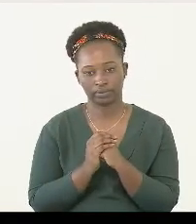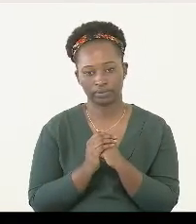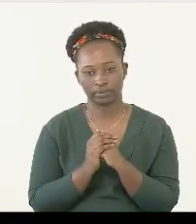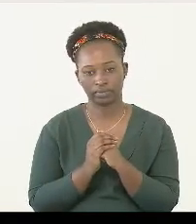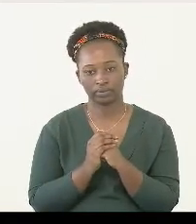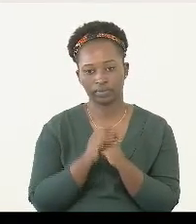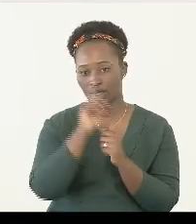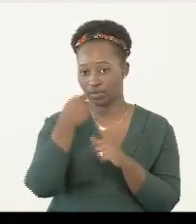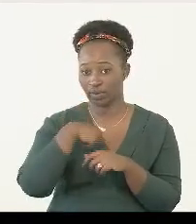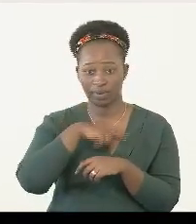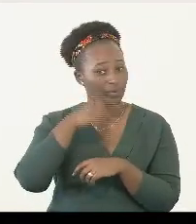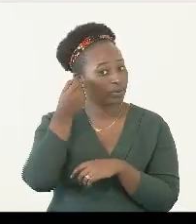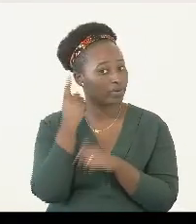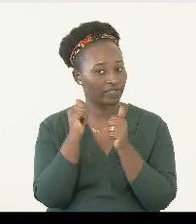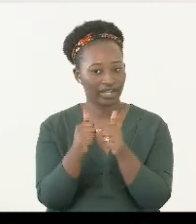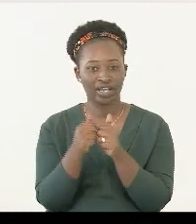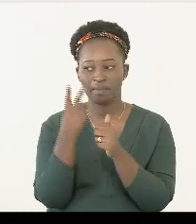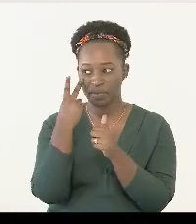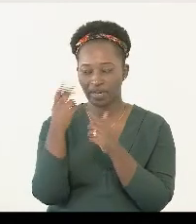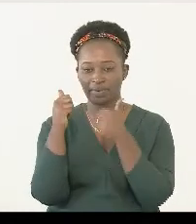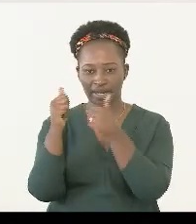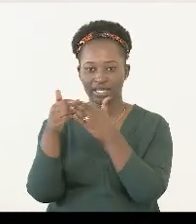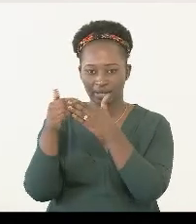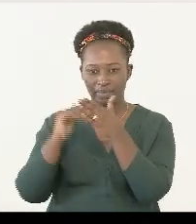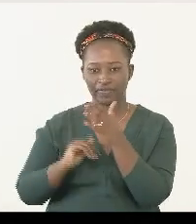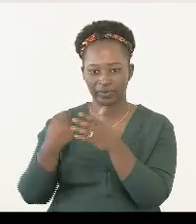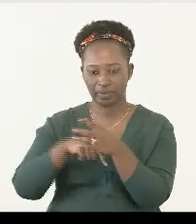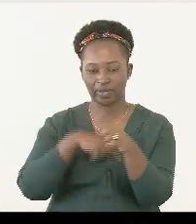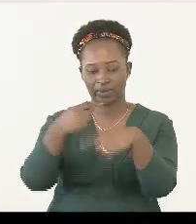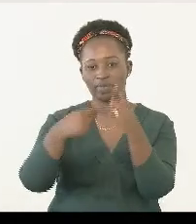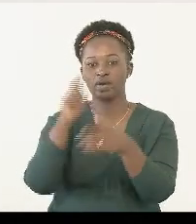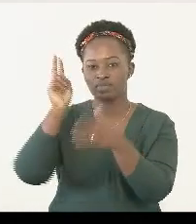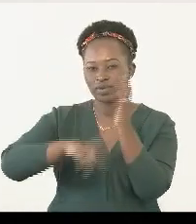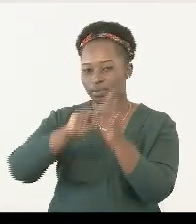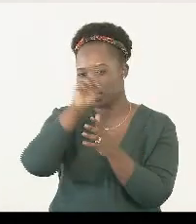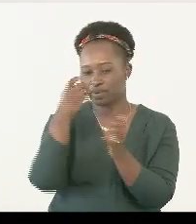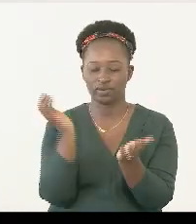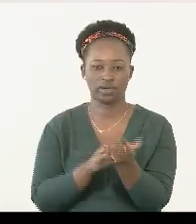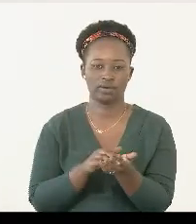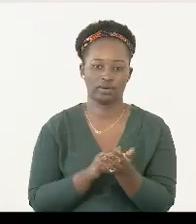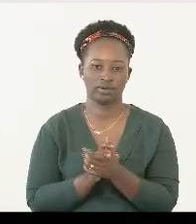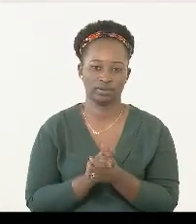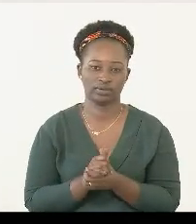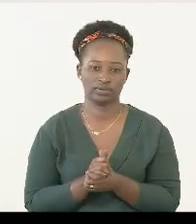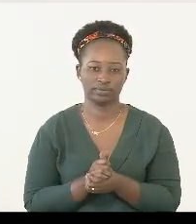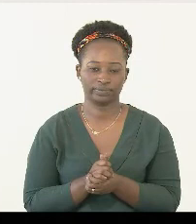I hope we are clear here. Check it again before I move it away. Read the question again.